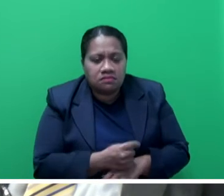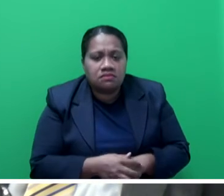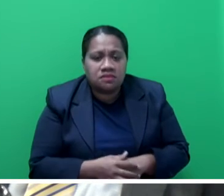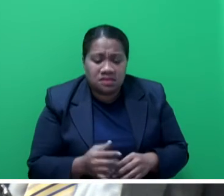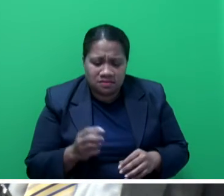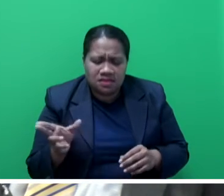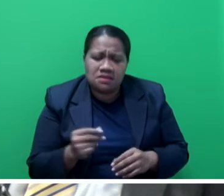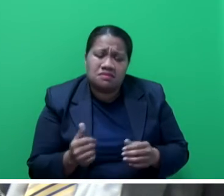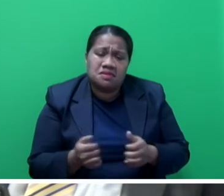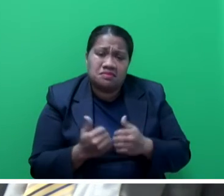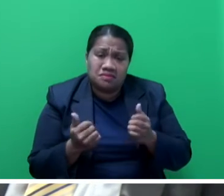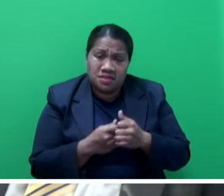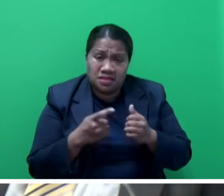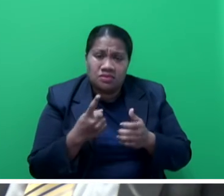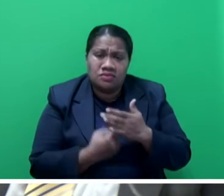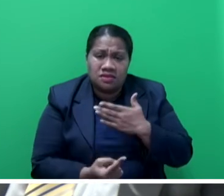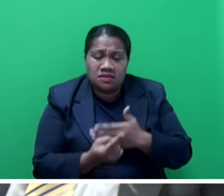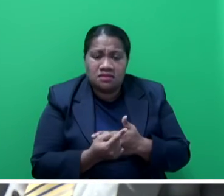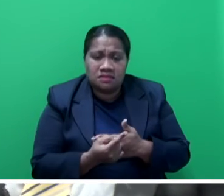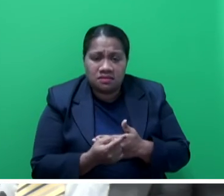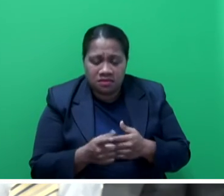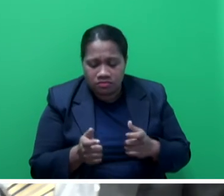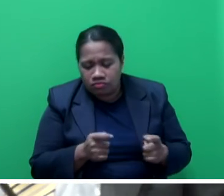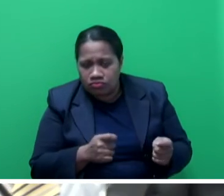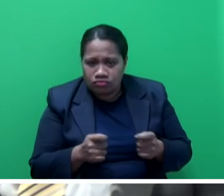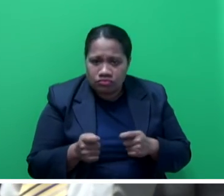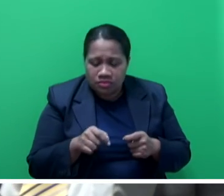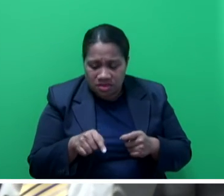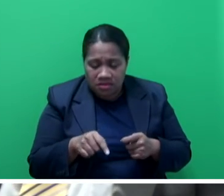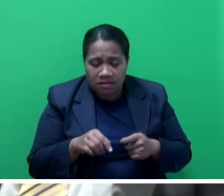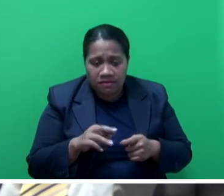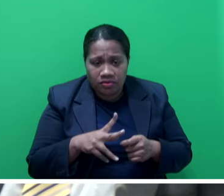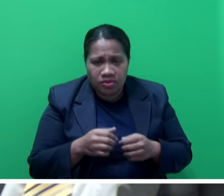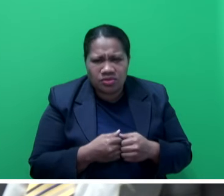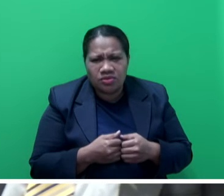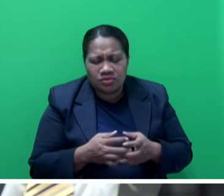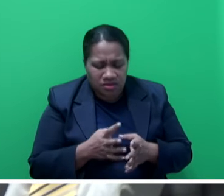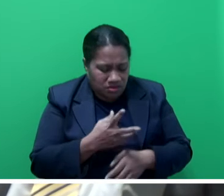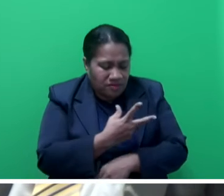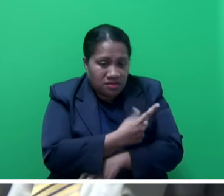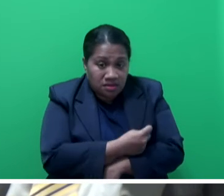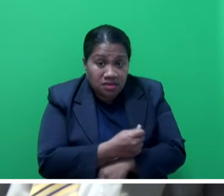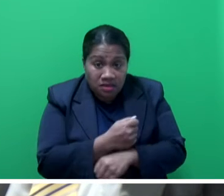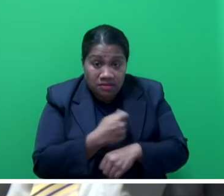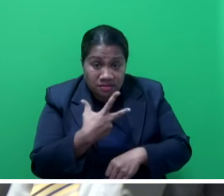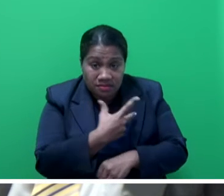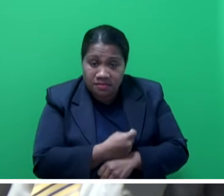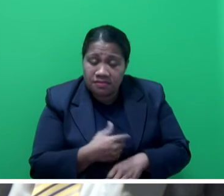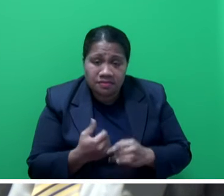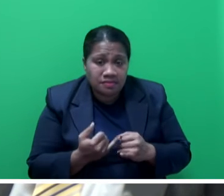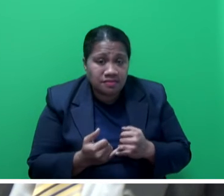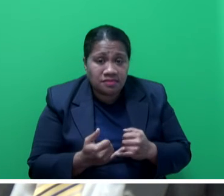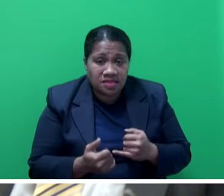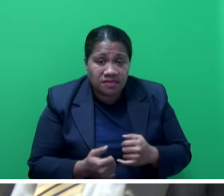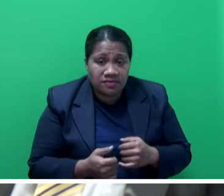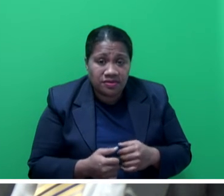manufacturers to mitigate against wastage during vaccination. Our vaccination teams were very efficient in making the most of this opportunity